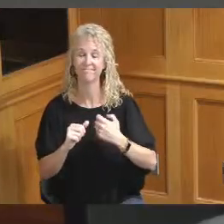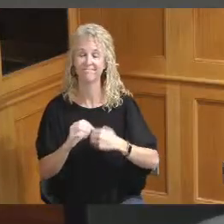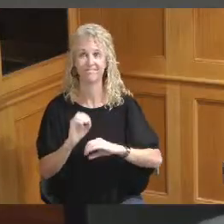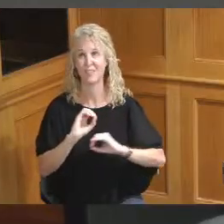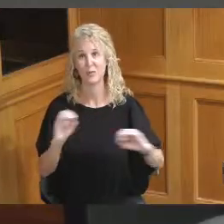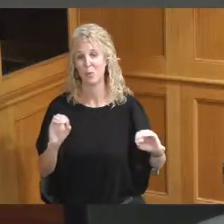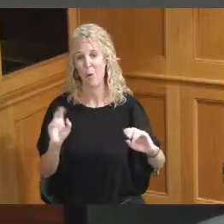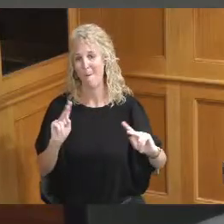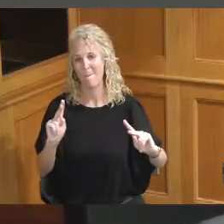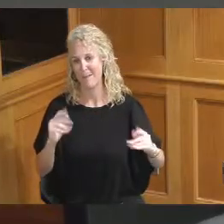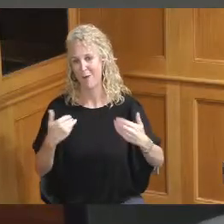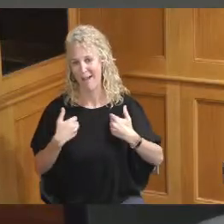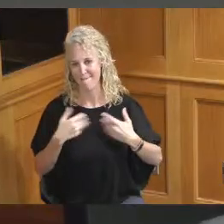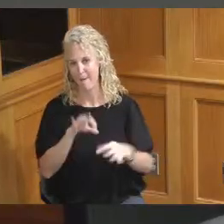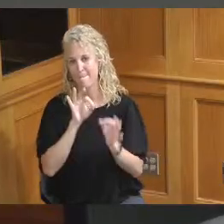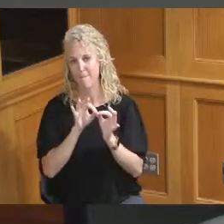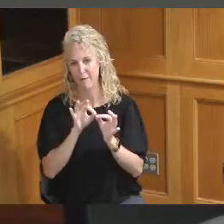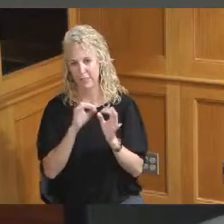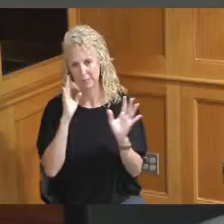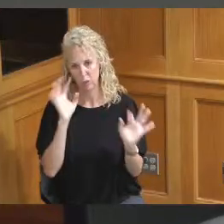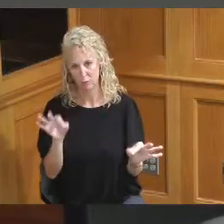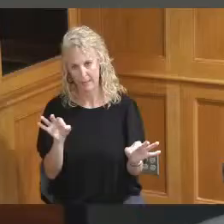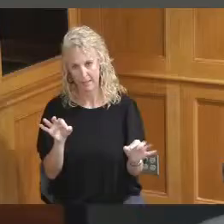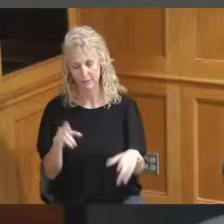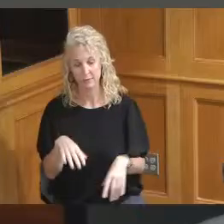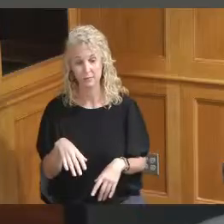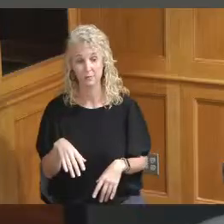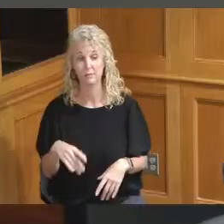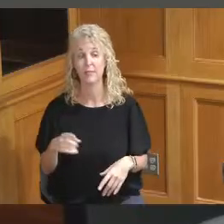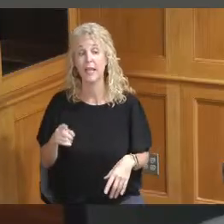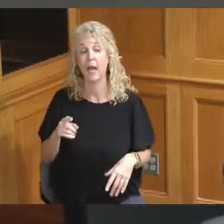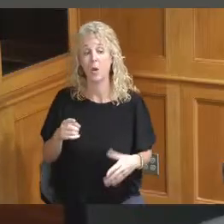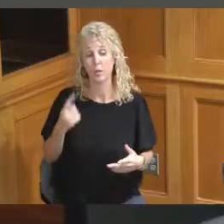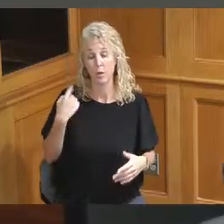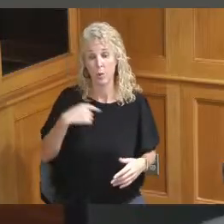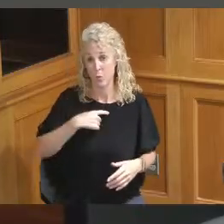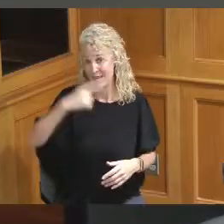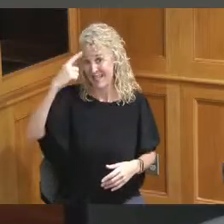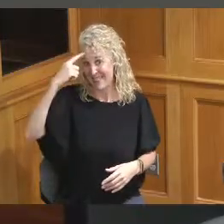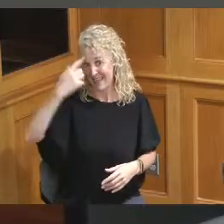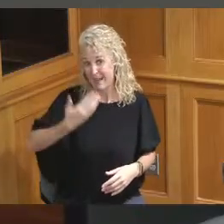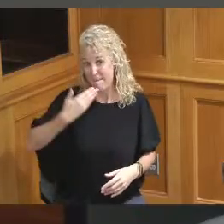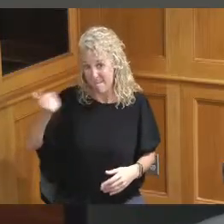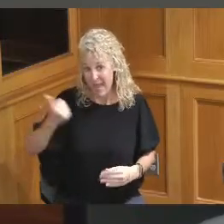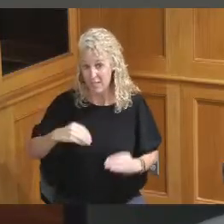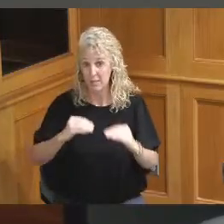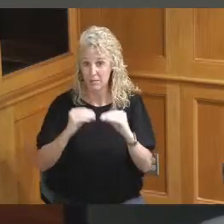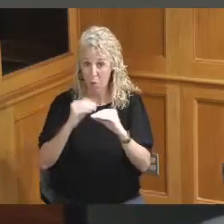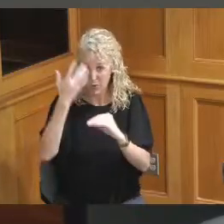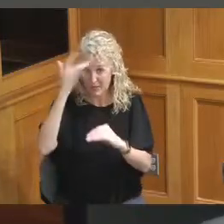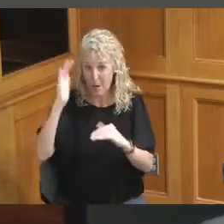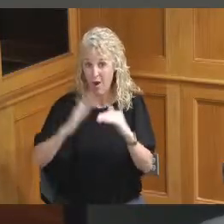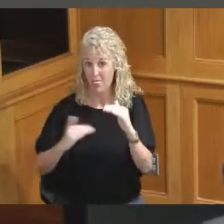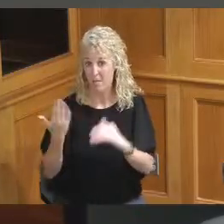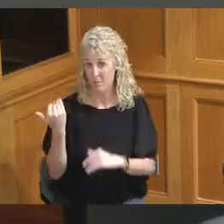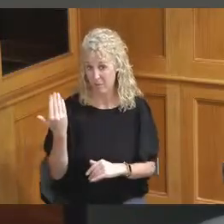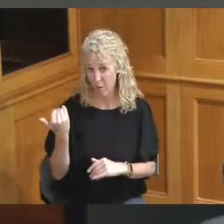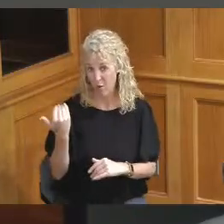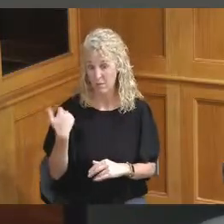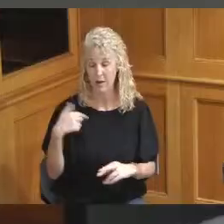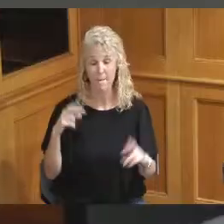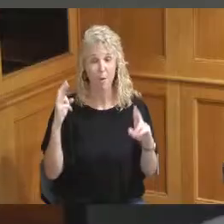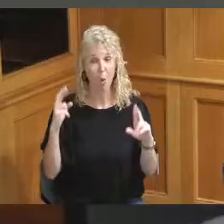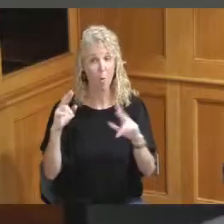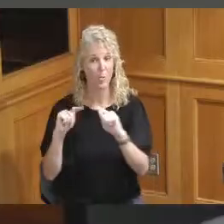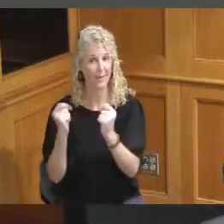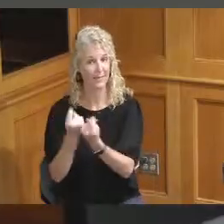deal. And I think as you'll hear, it's a better deal, a smarter deal than what was done under the previous lease. I'm hoping the team